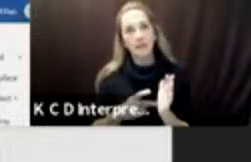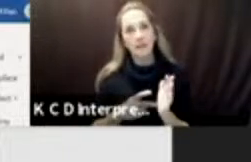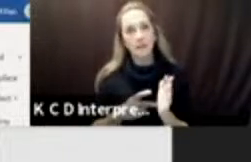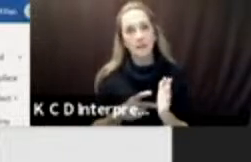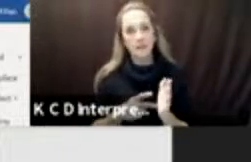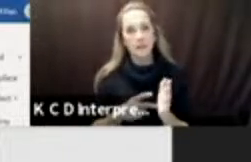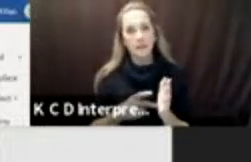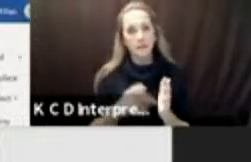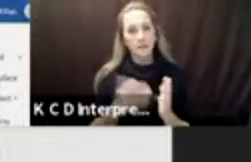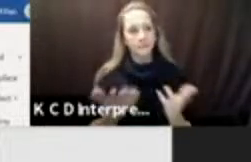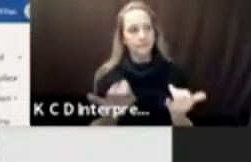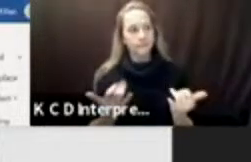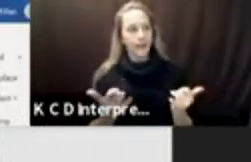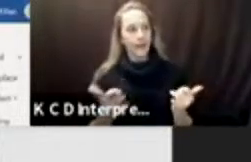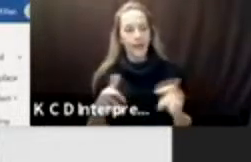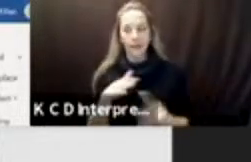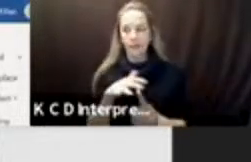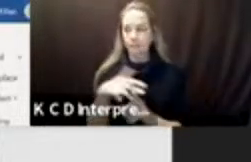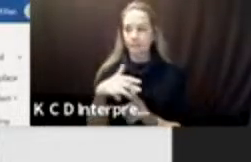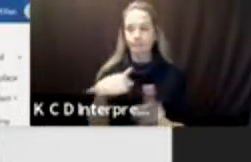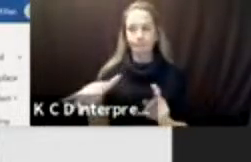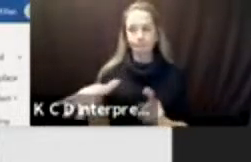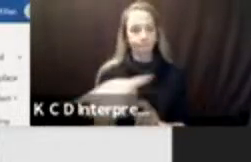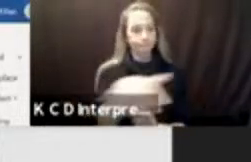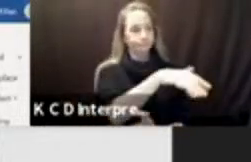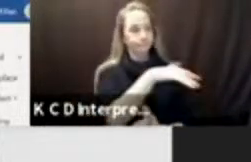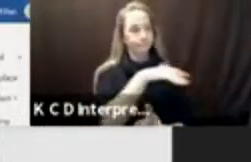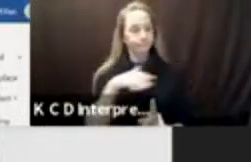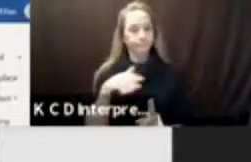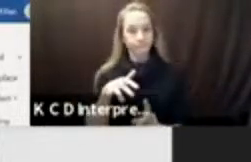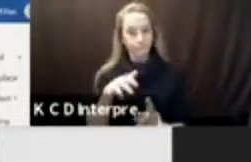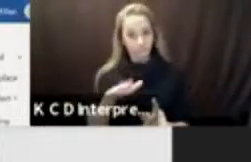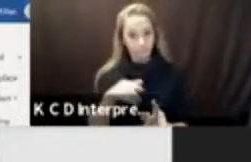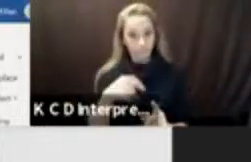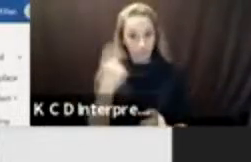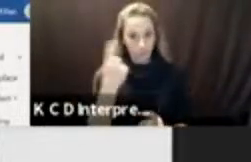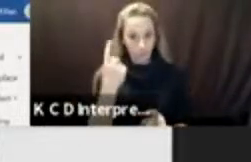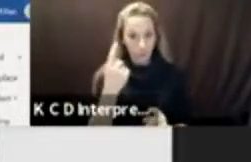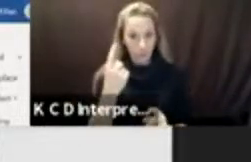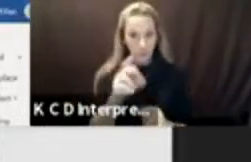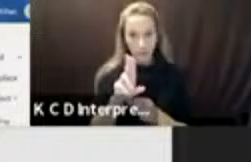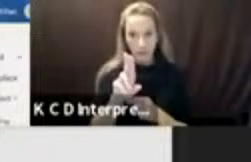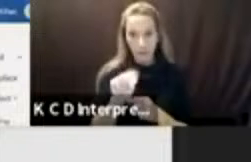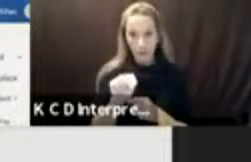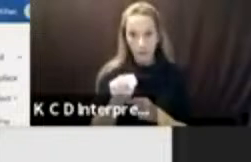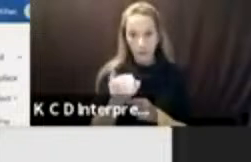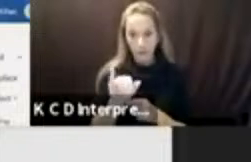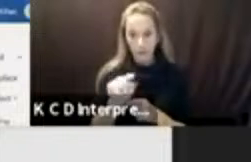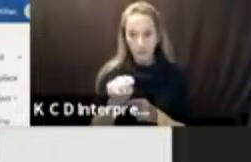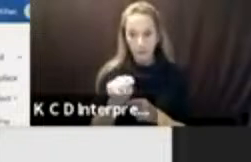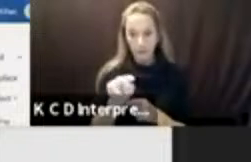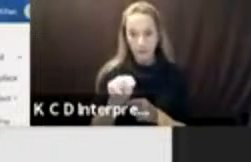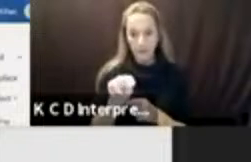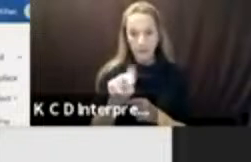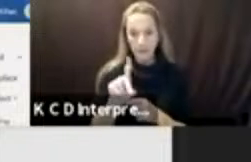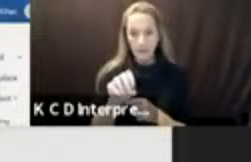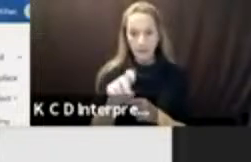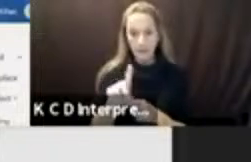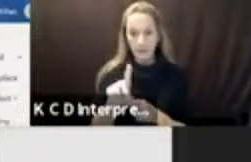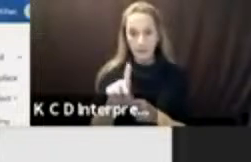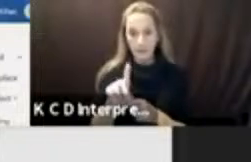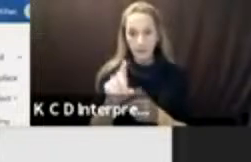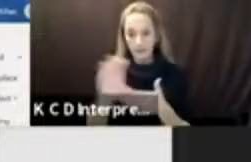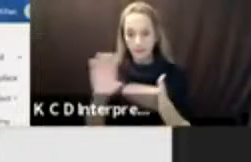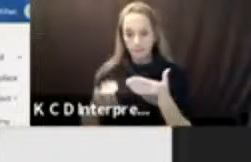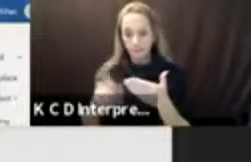knowing the environment that we're all in, is there any potential for an unintended consequence of a document like this? So